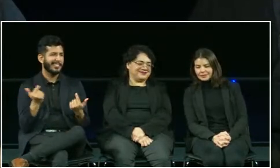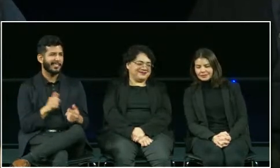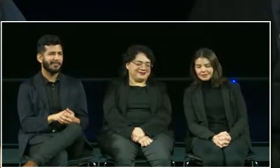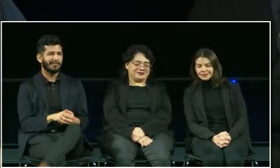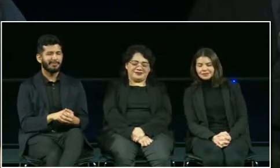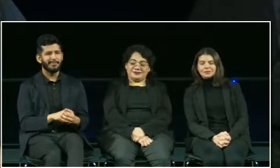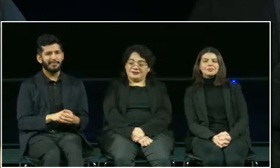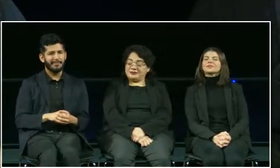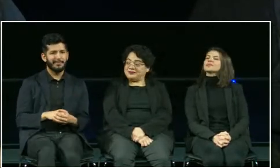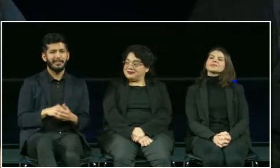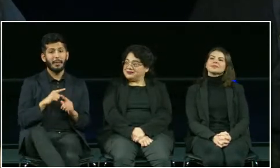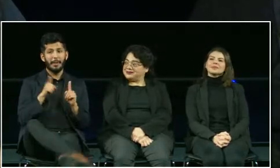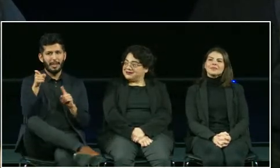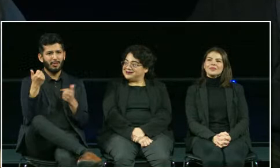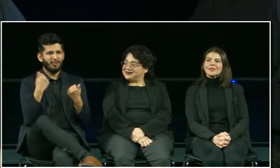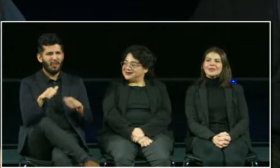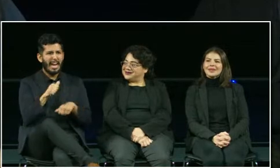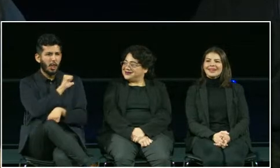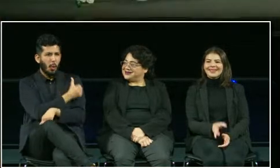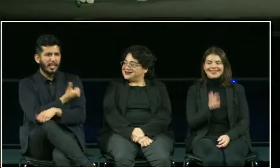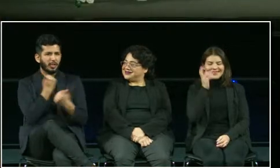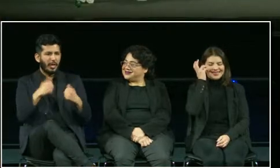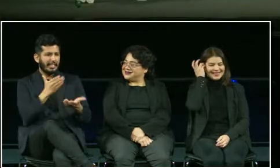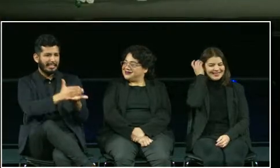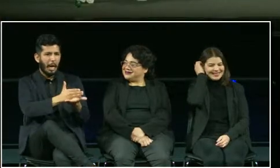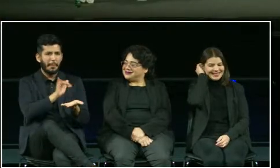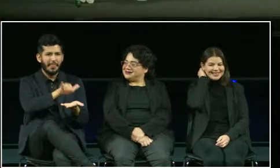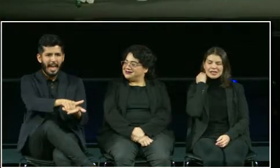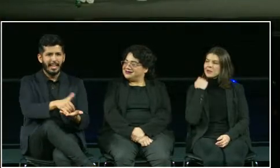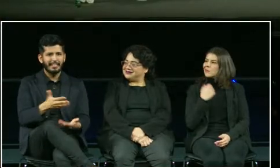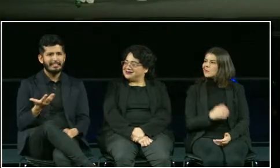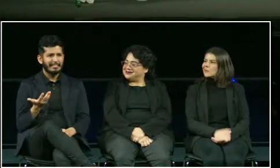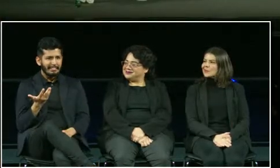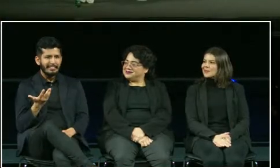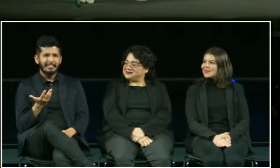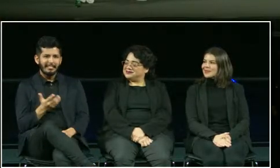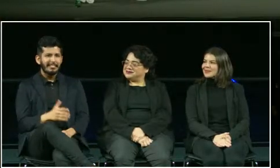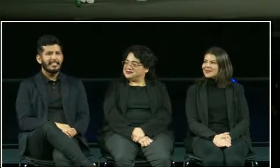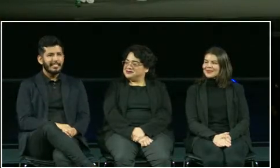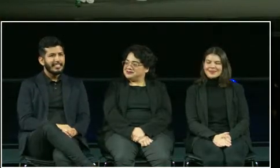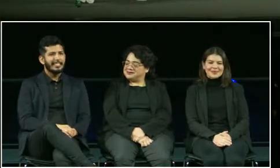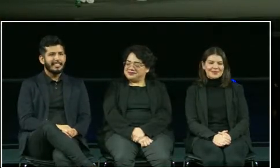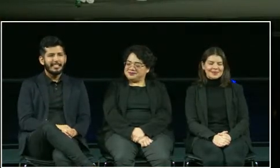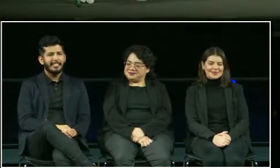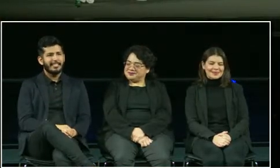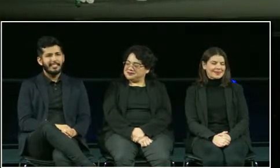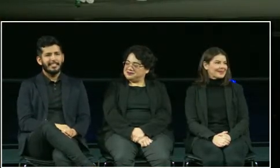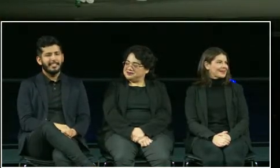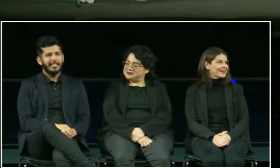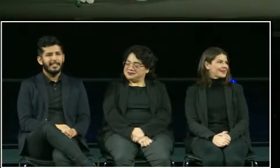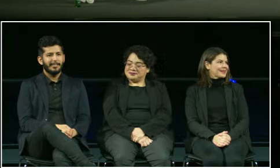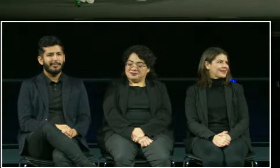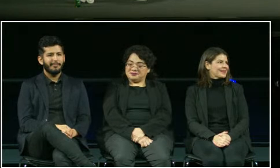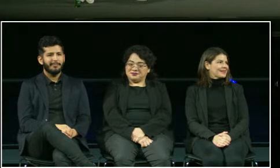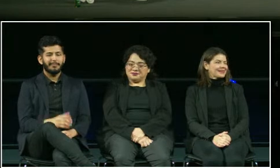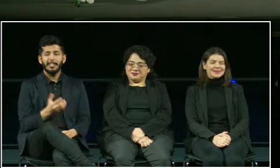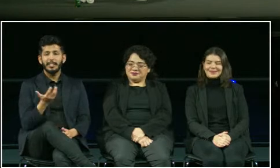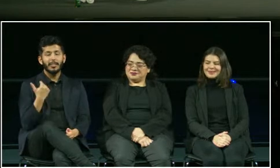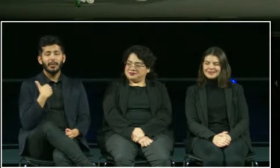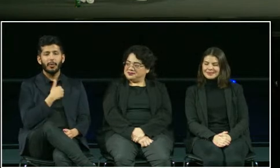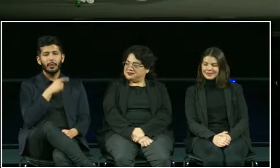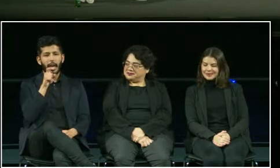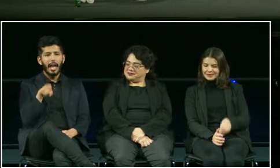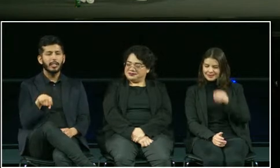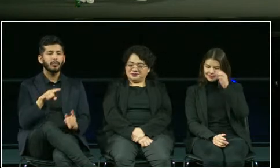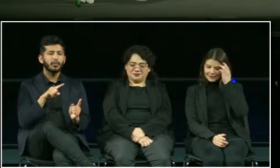but they're trying to stop that, you see. I would hope so, to be honest. Yeah, so we had to go to